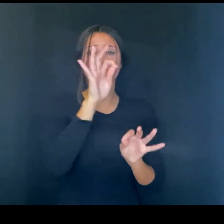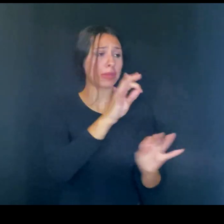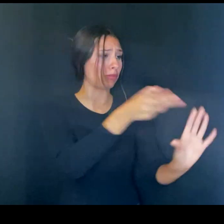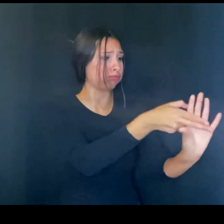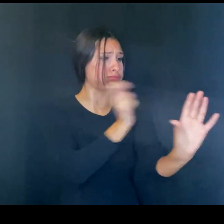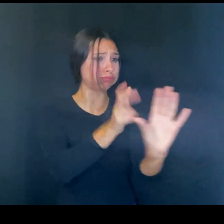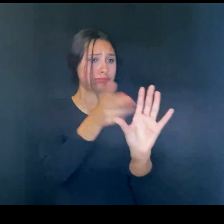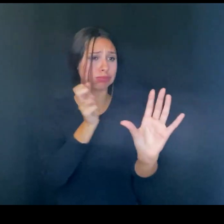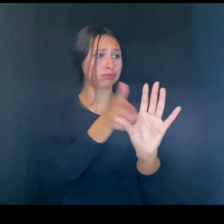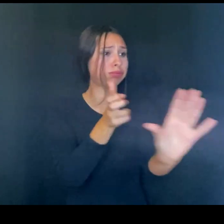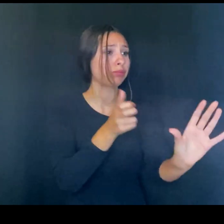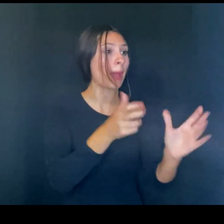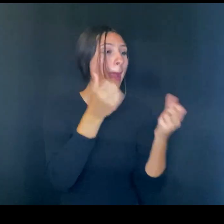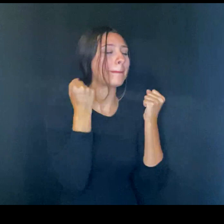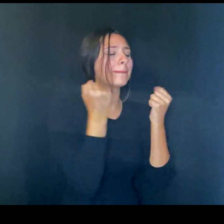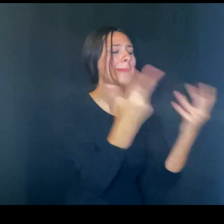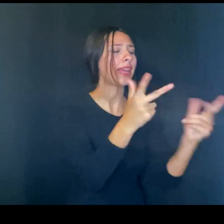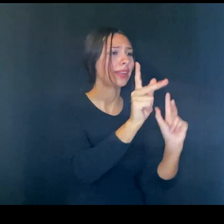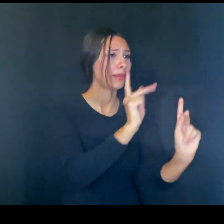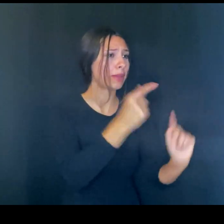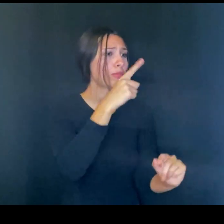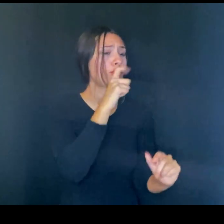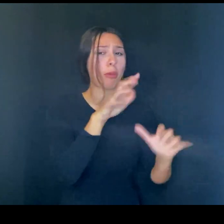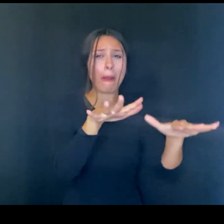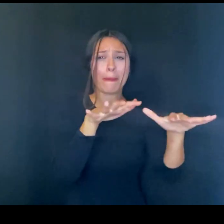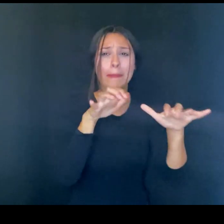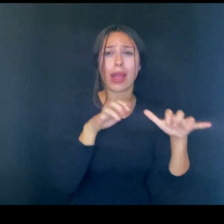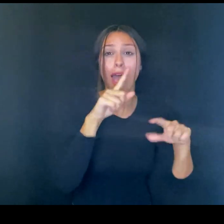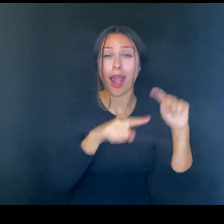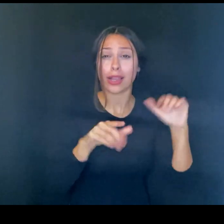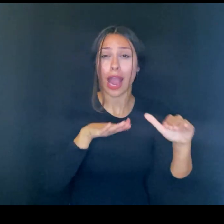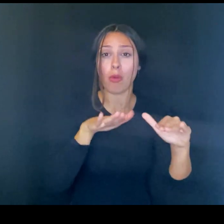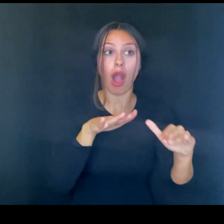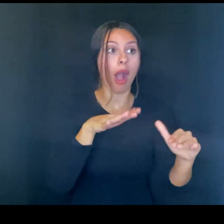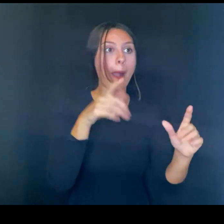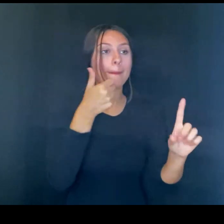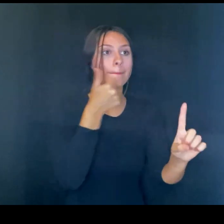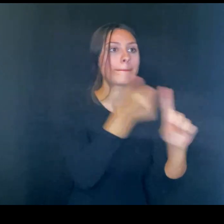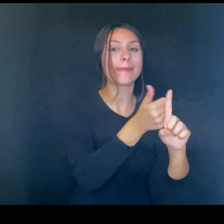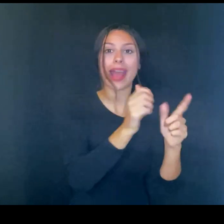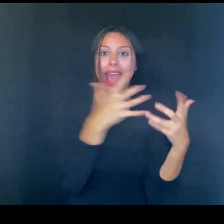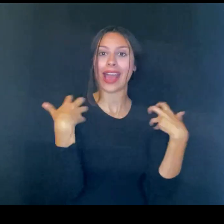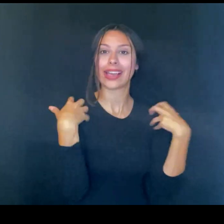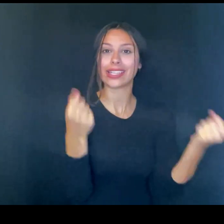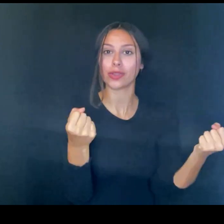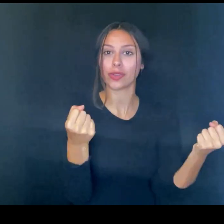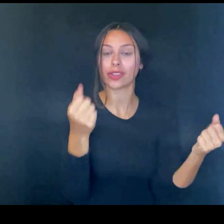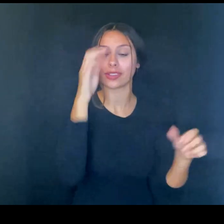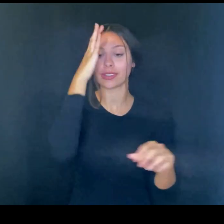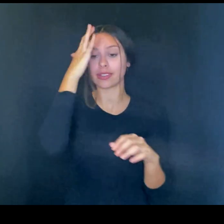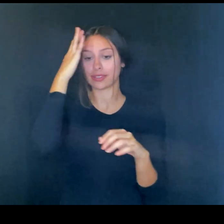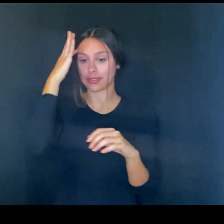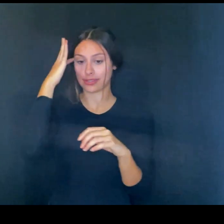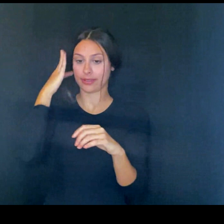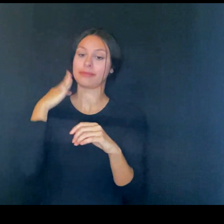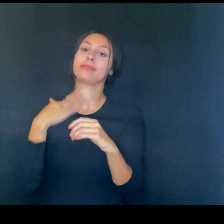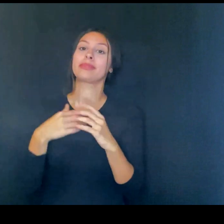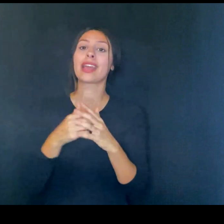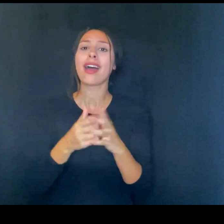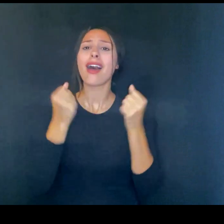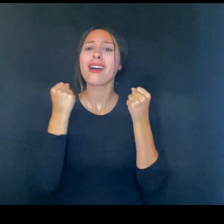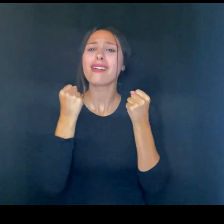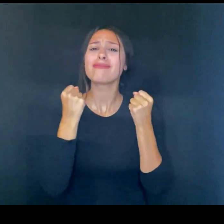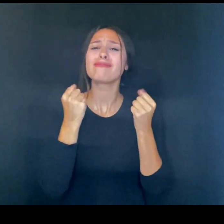out of many, and many who were paralyzed or lame were healed. a